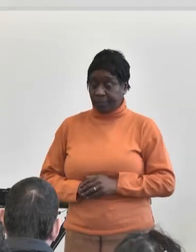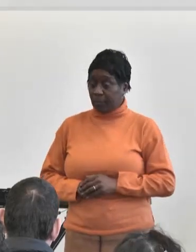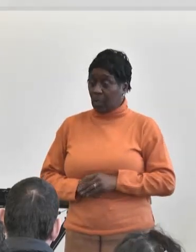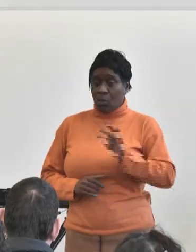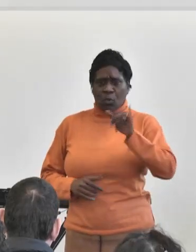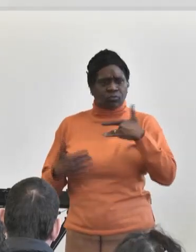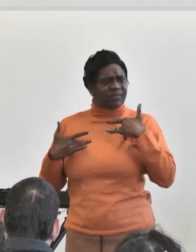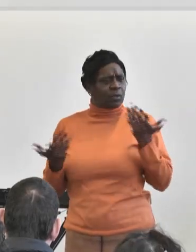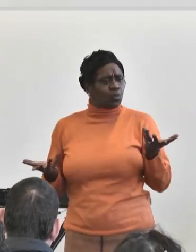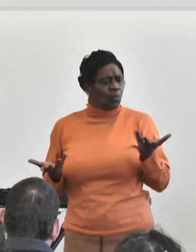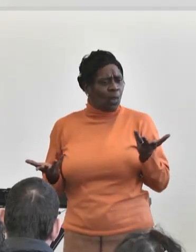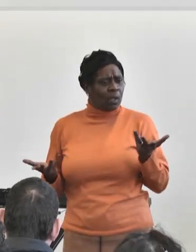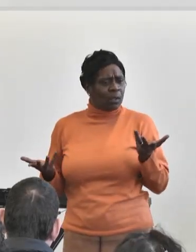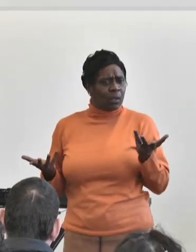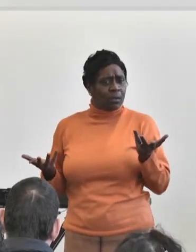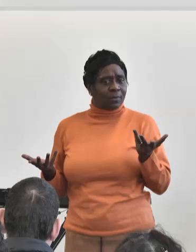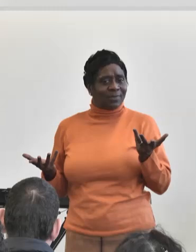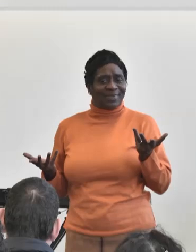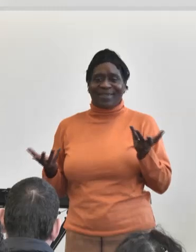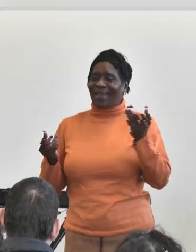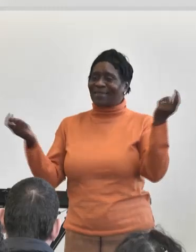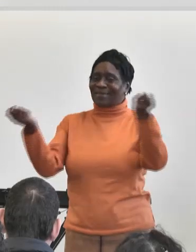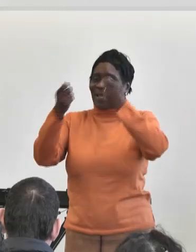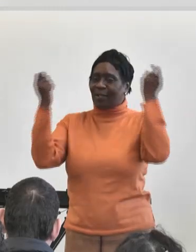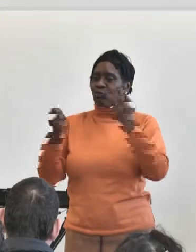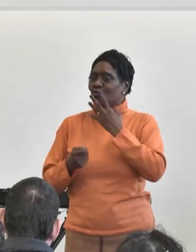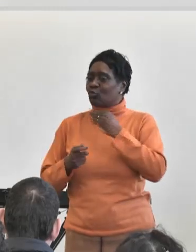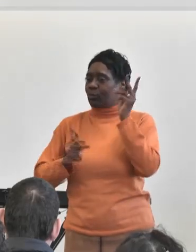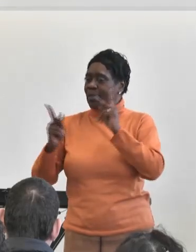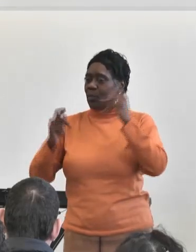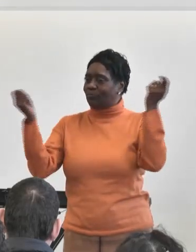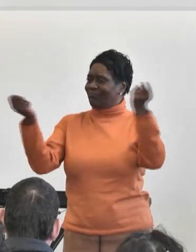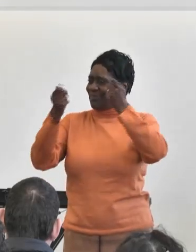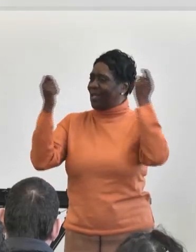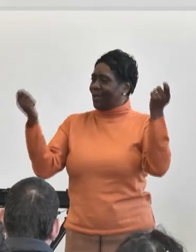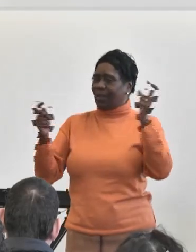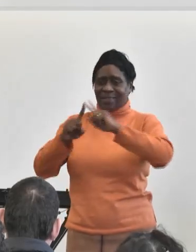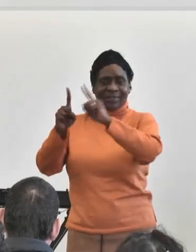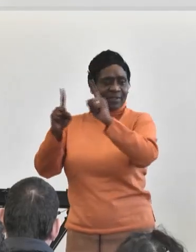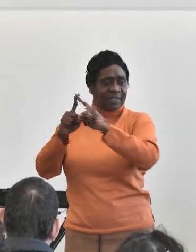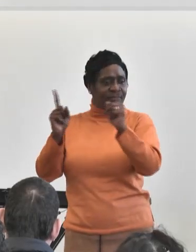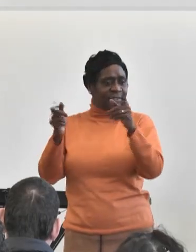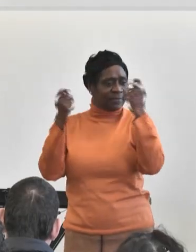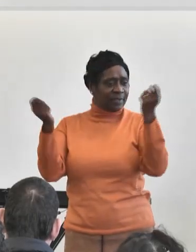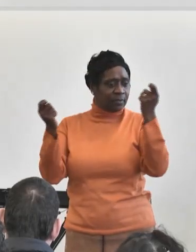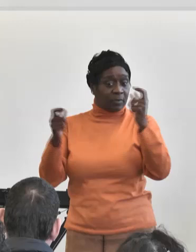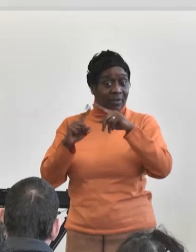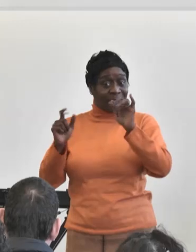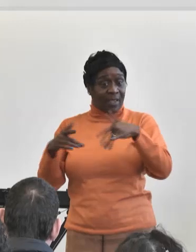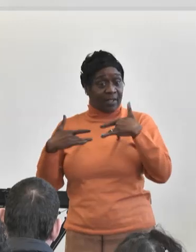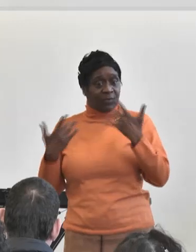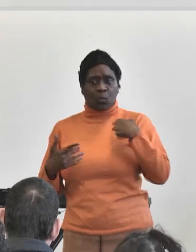Those events were feasts that the Jewish people would celebrate. And so this event that